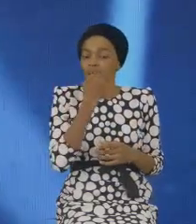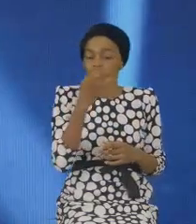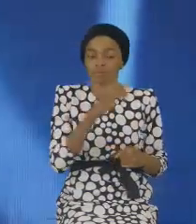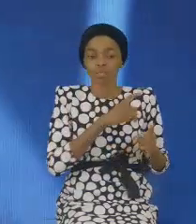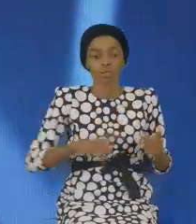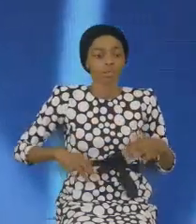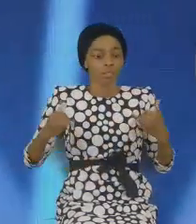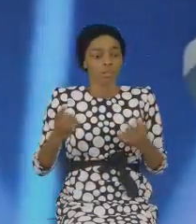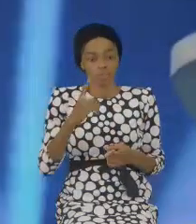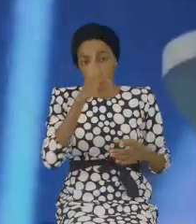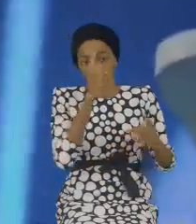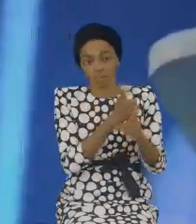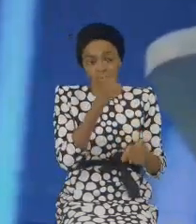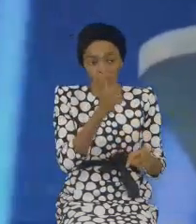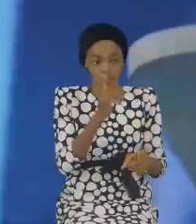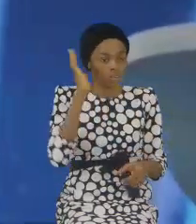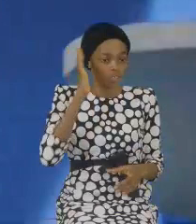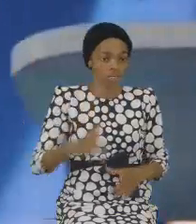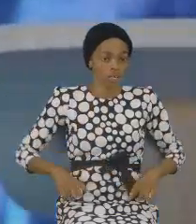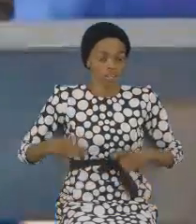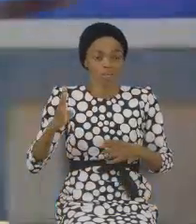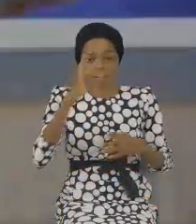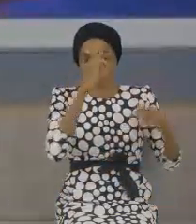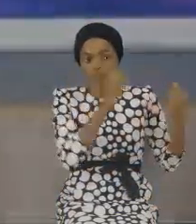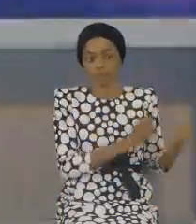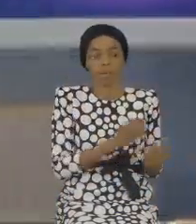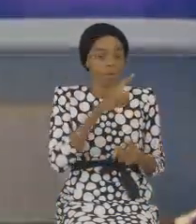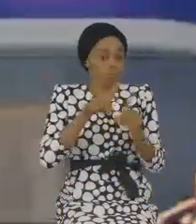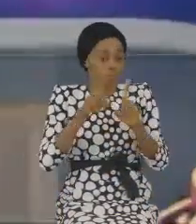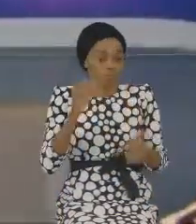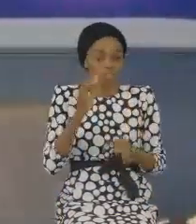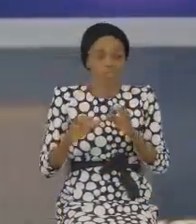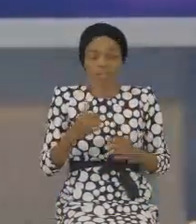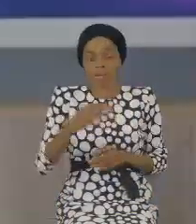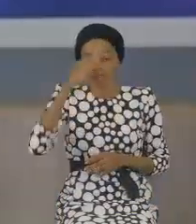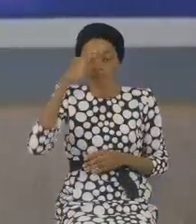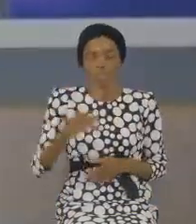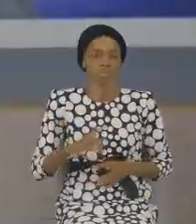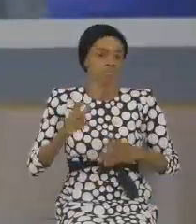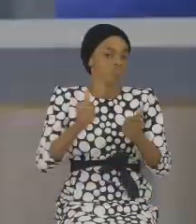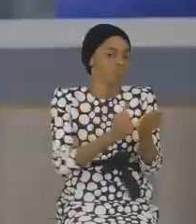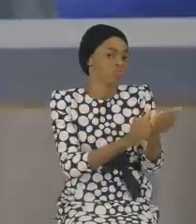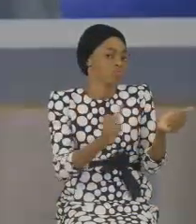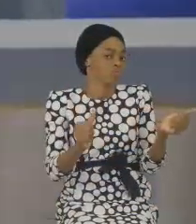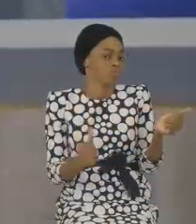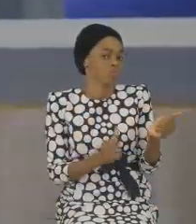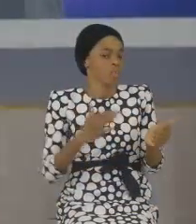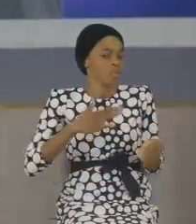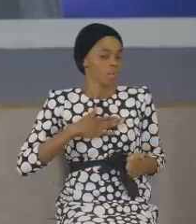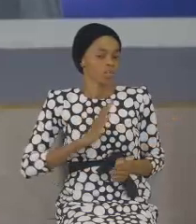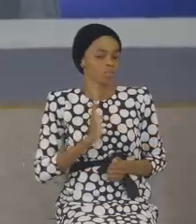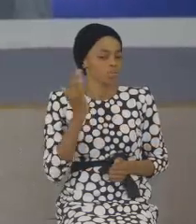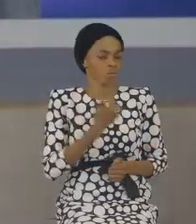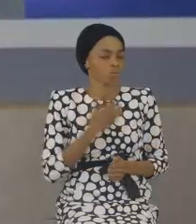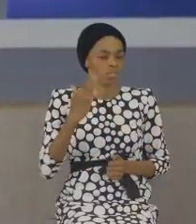faith. But if any man draw back, my soul shall have no